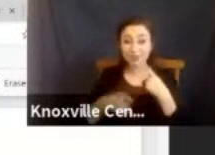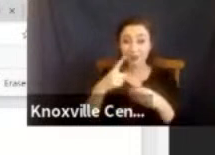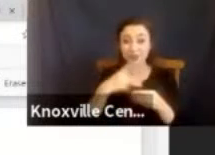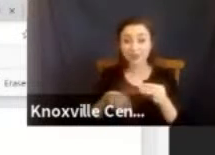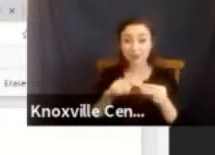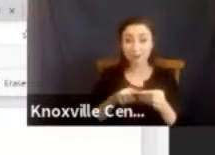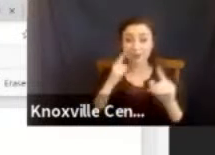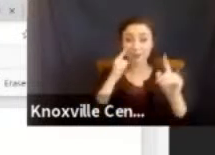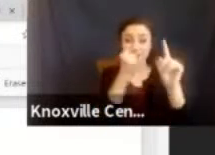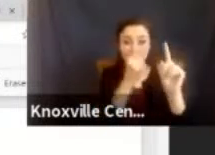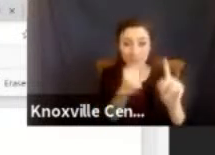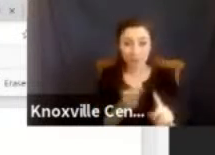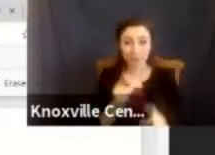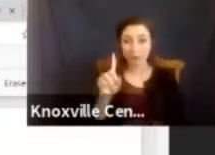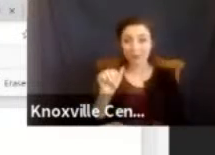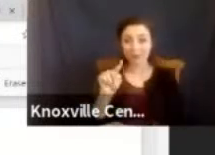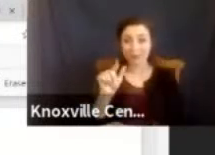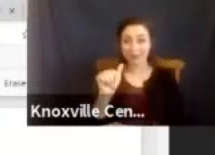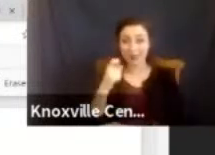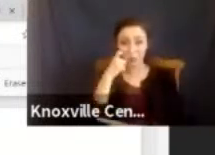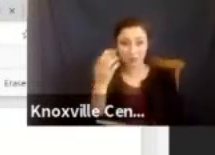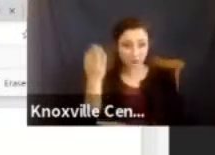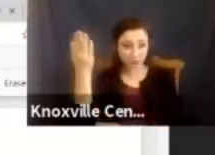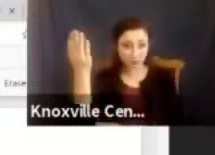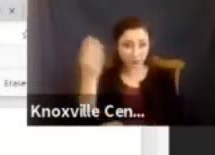benchmarks or the data I just presented?